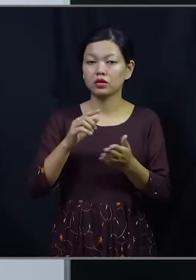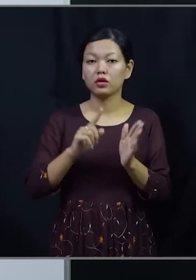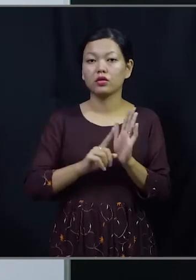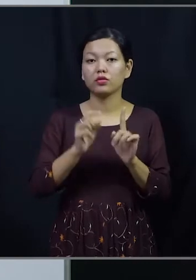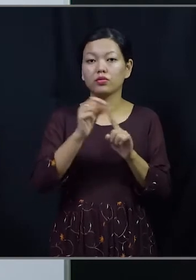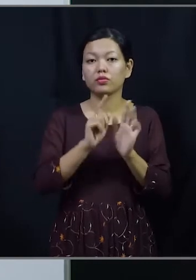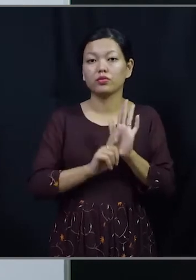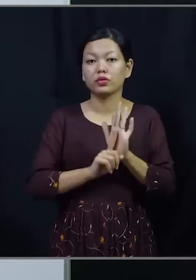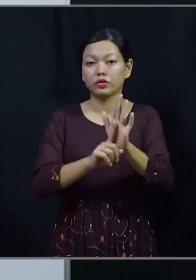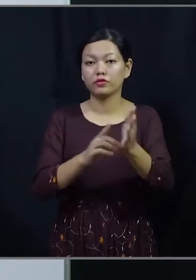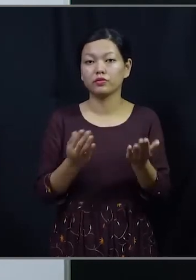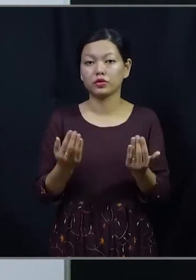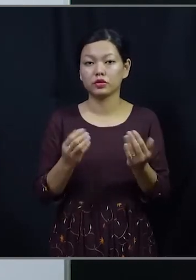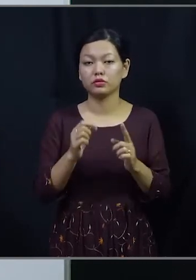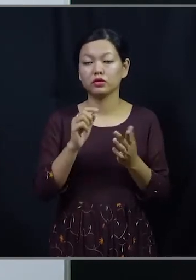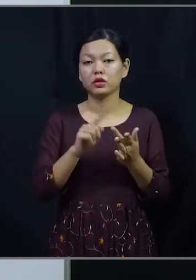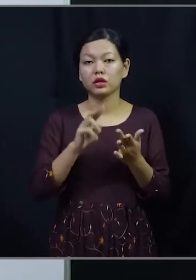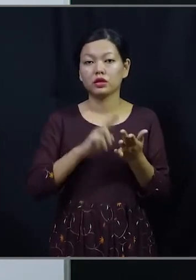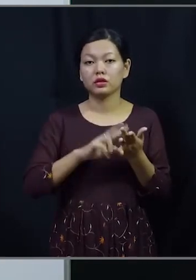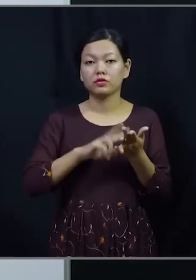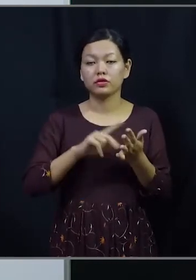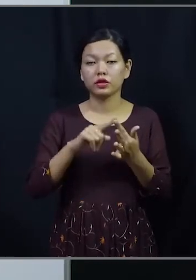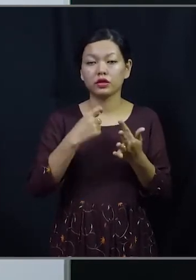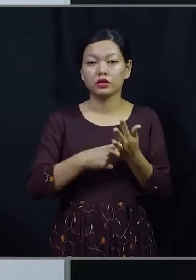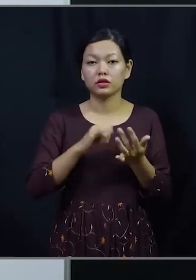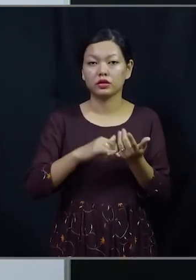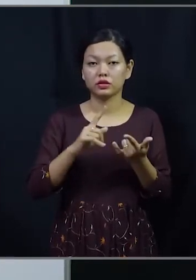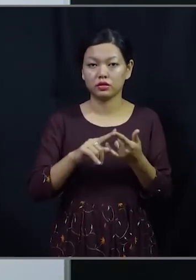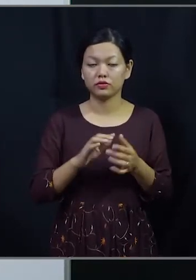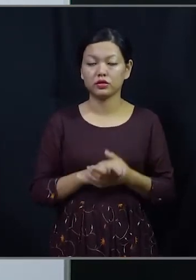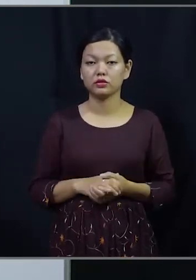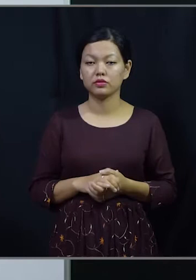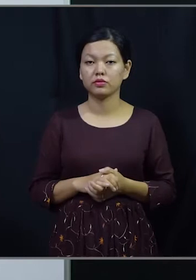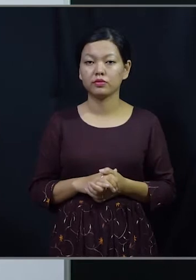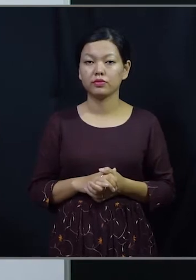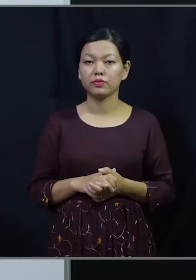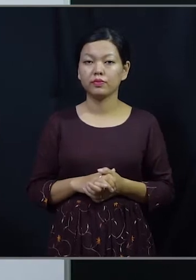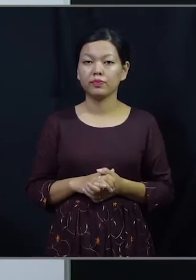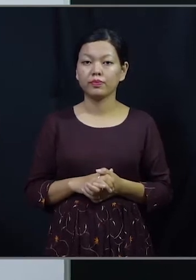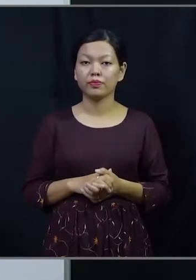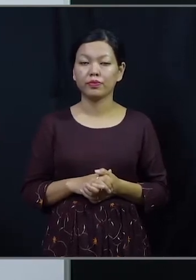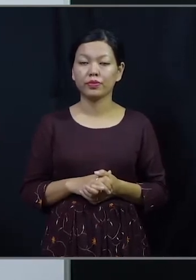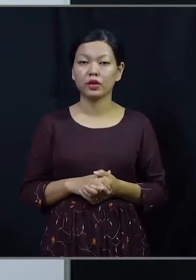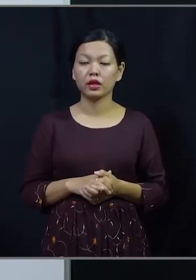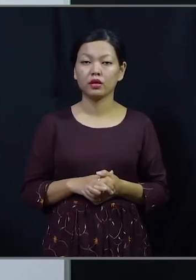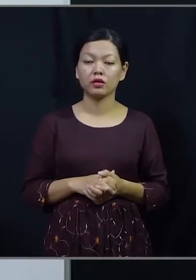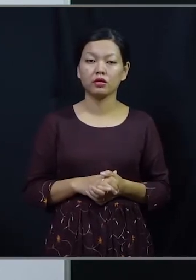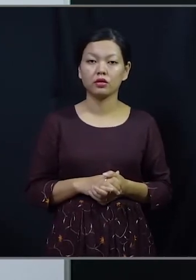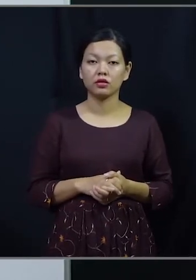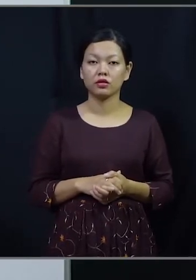that F is invertible or F has inverse, and we can find the inverse of F also. Okay, so this one we have